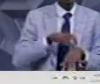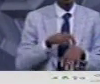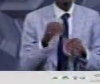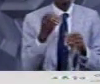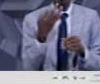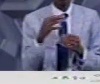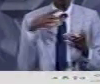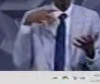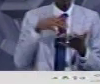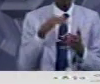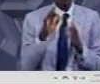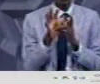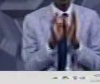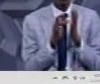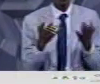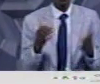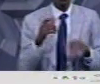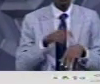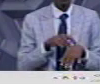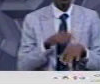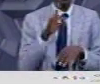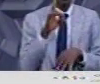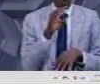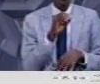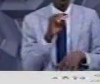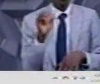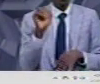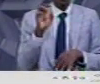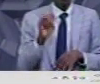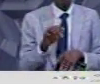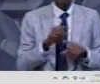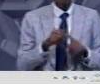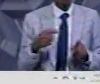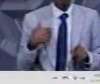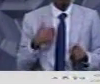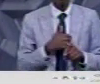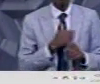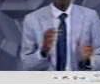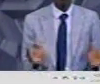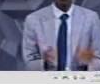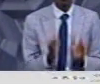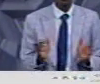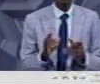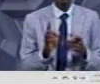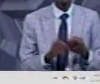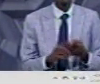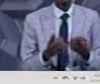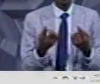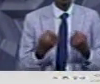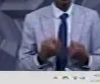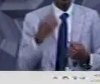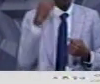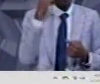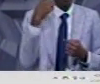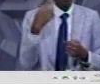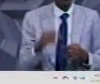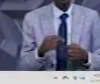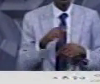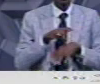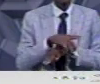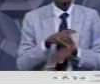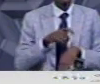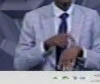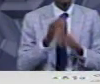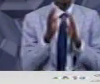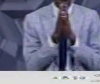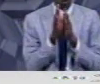preview prayer, the pre-meeting prayer by 7:30. On Monday, we have a systematic and